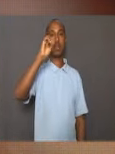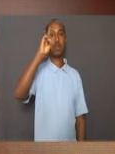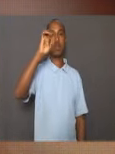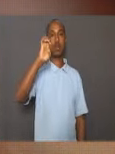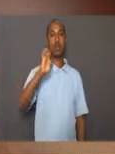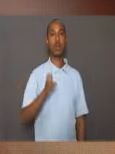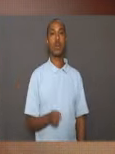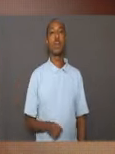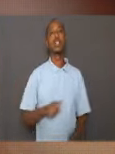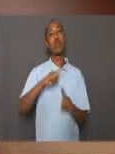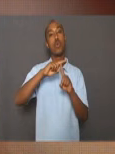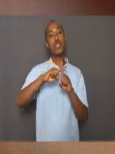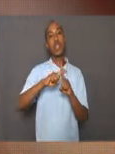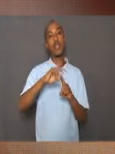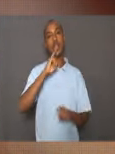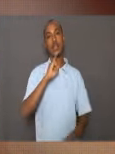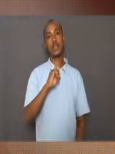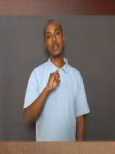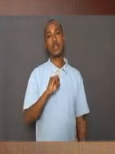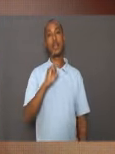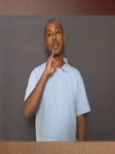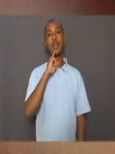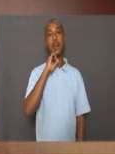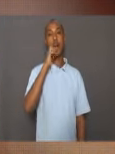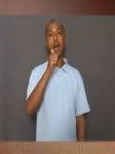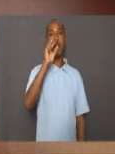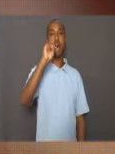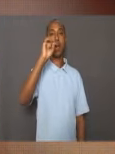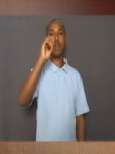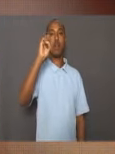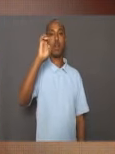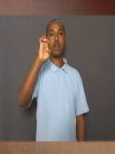while the positive one is the anode.